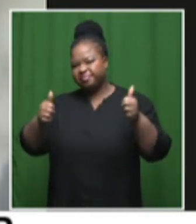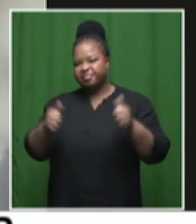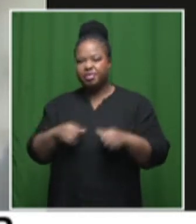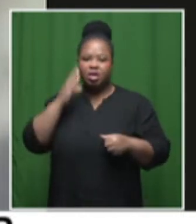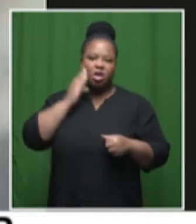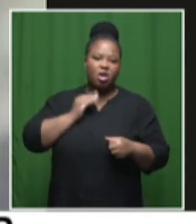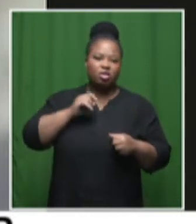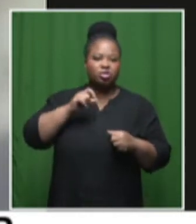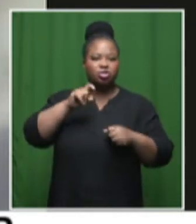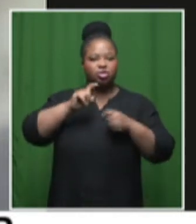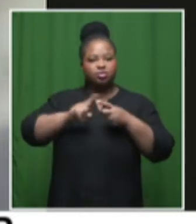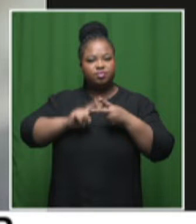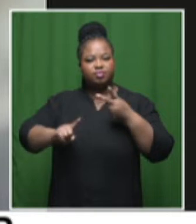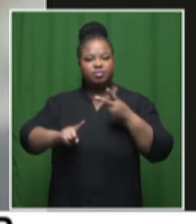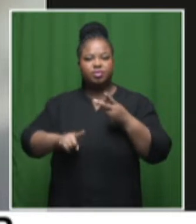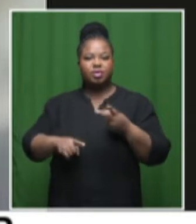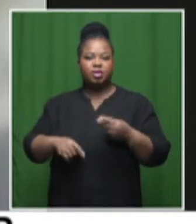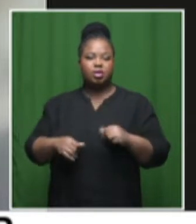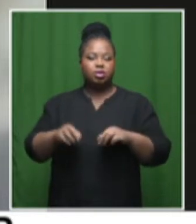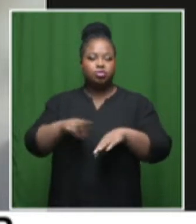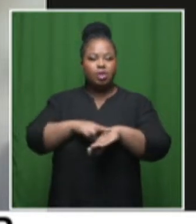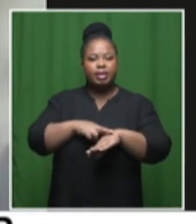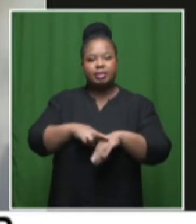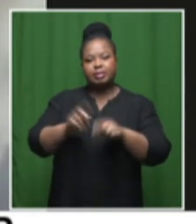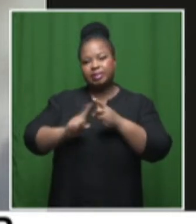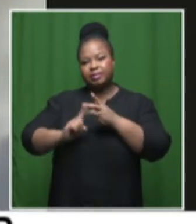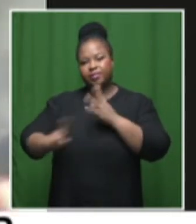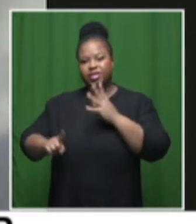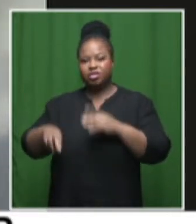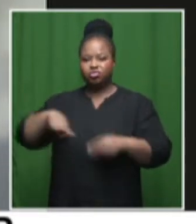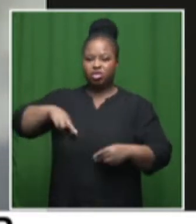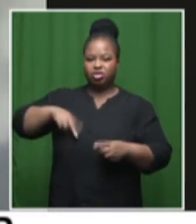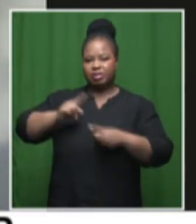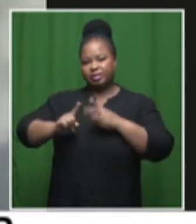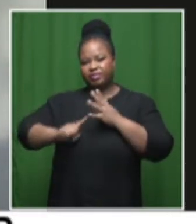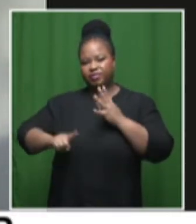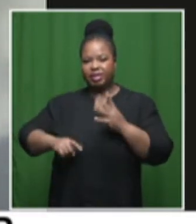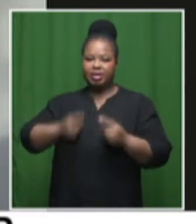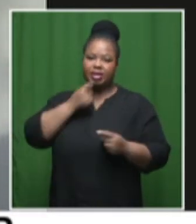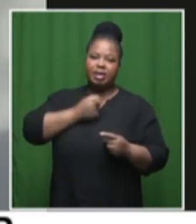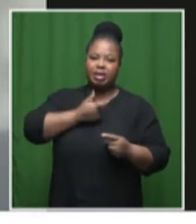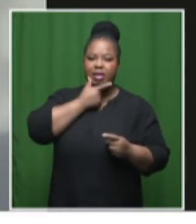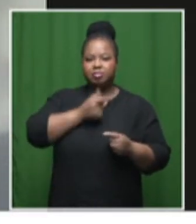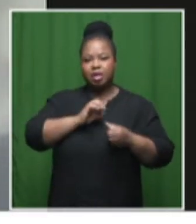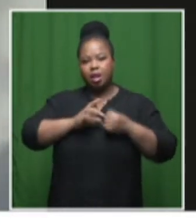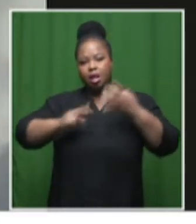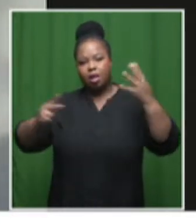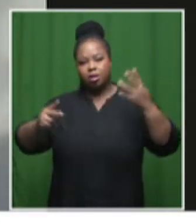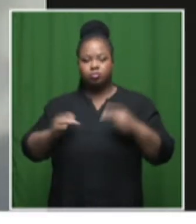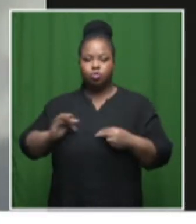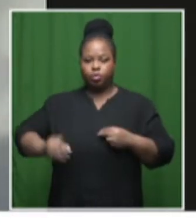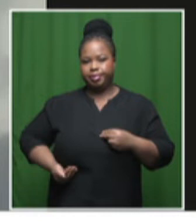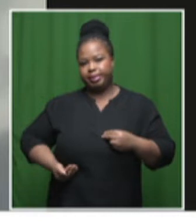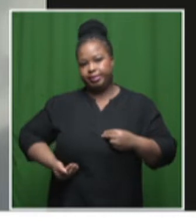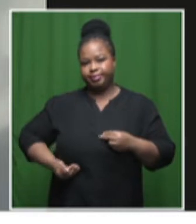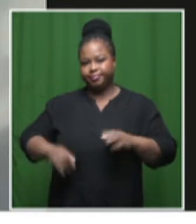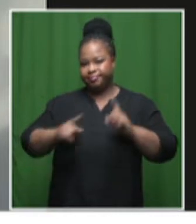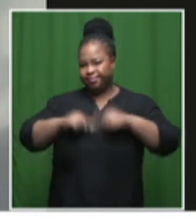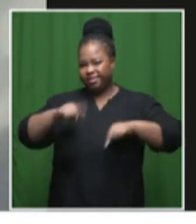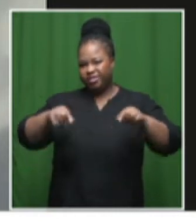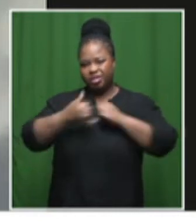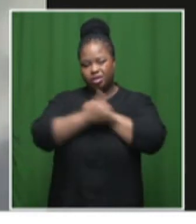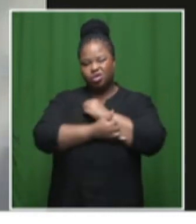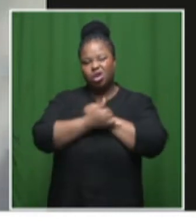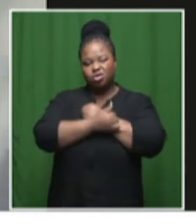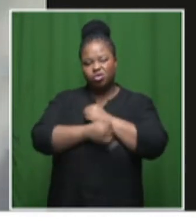the classes, the races, and the religious perspectives, as well as sexuality of the different women in our country and in